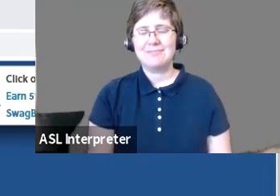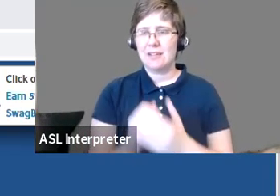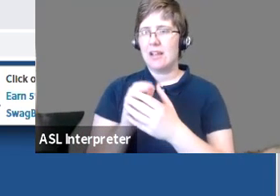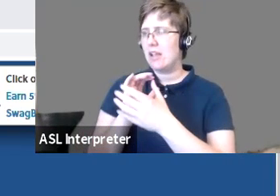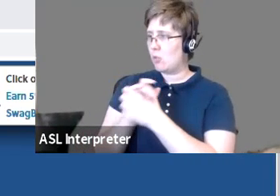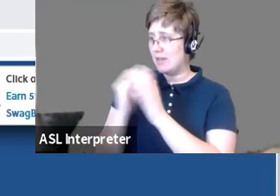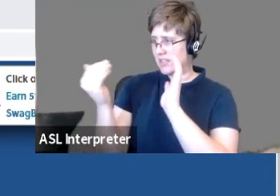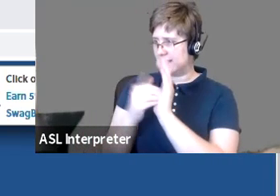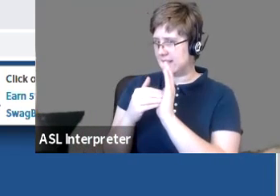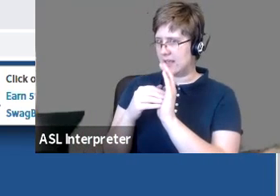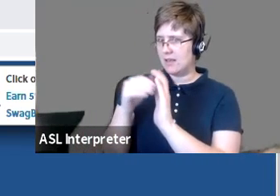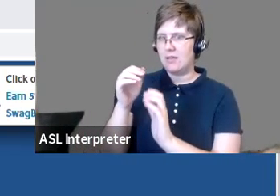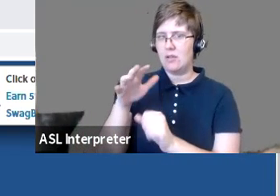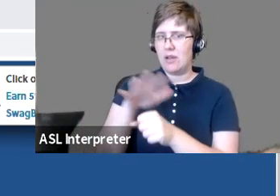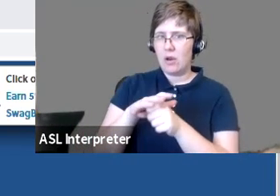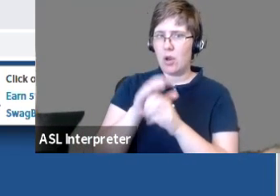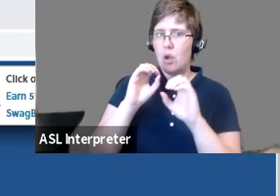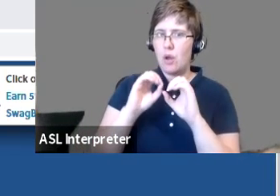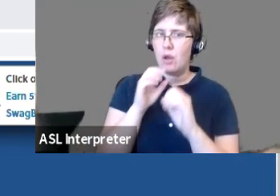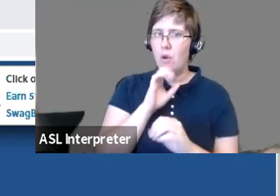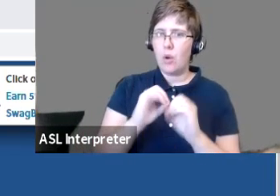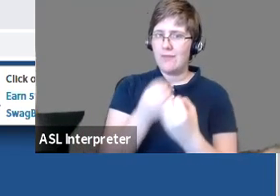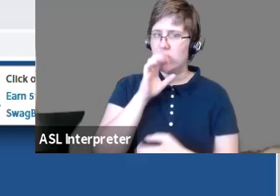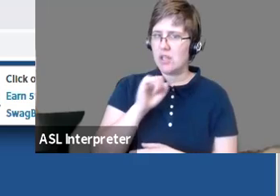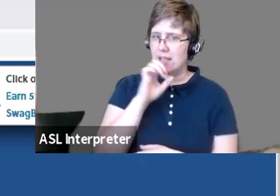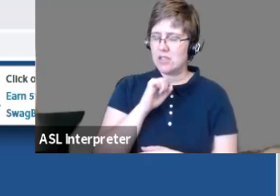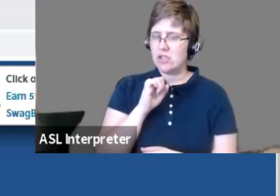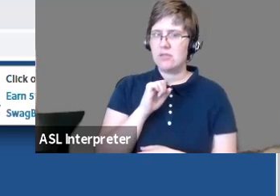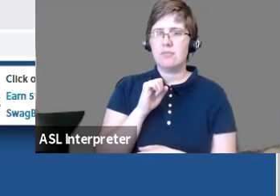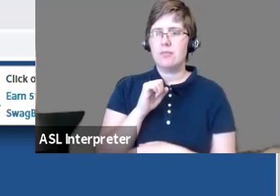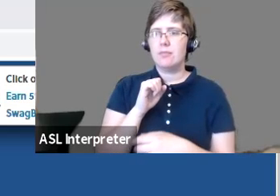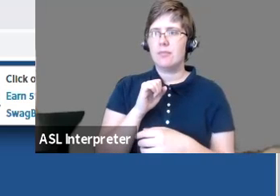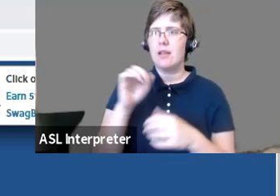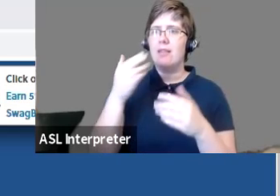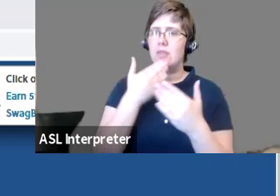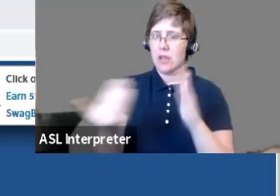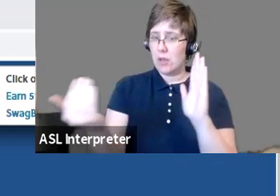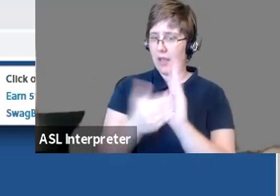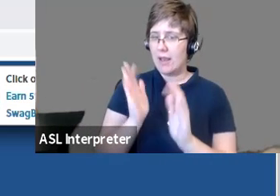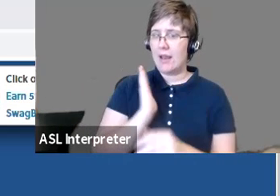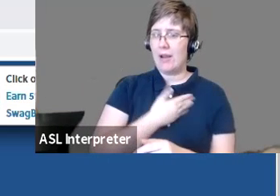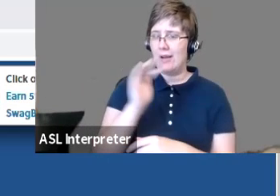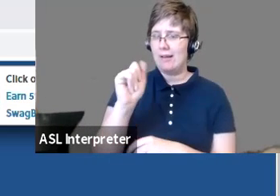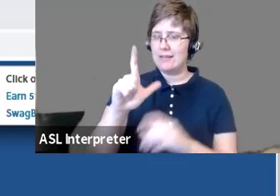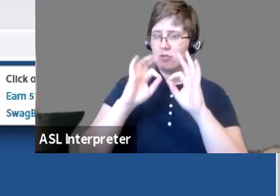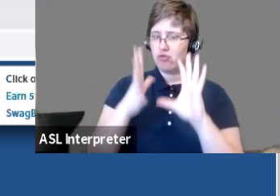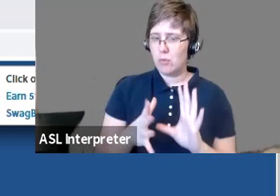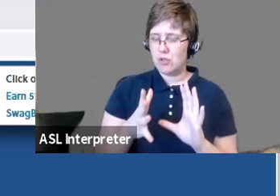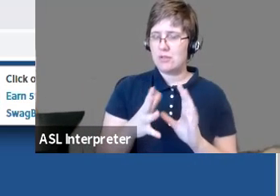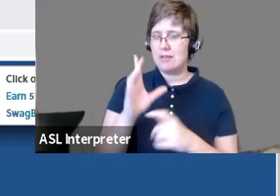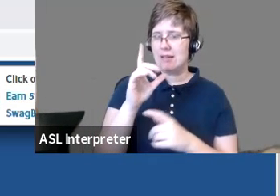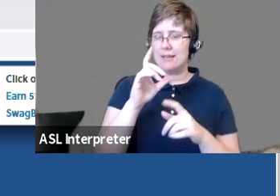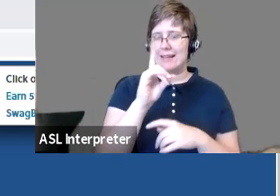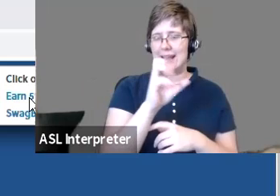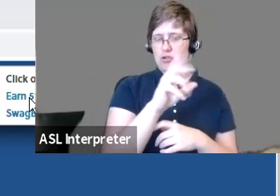Congratulations again to the Area Office on Aging. Thank you again to our ASL interpreters,